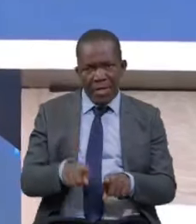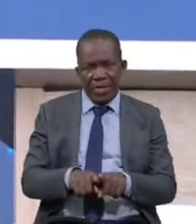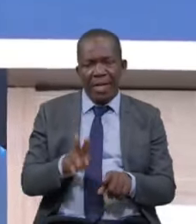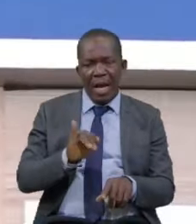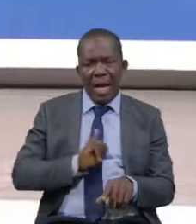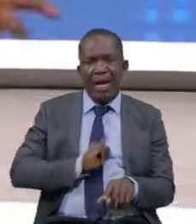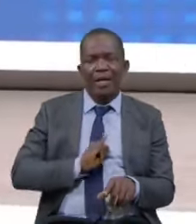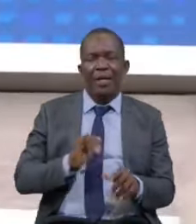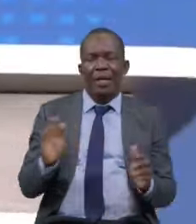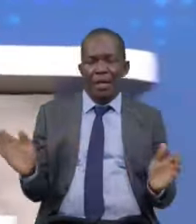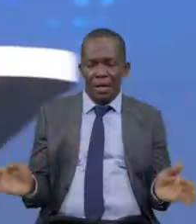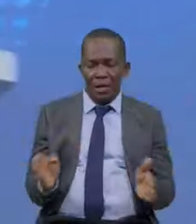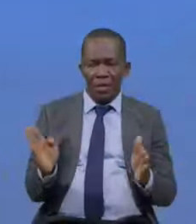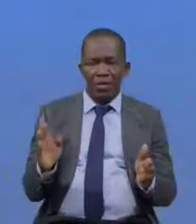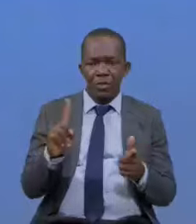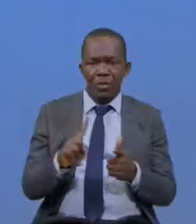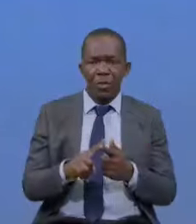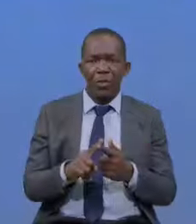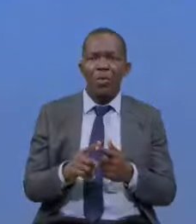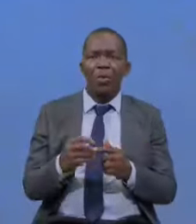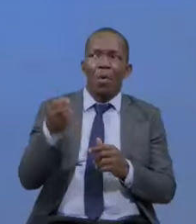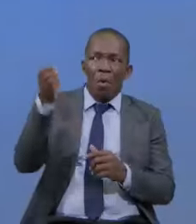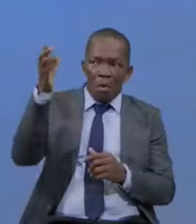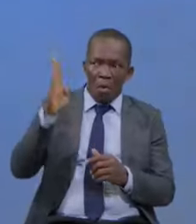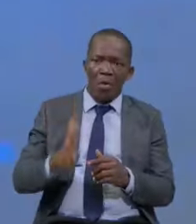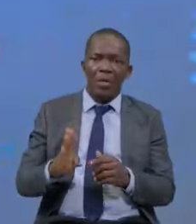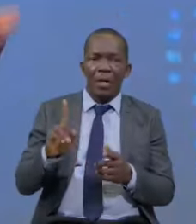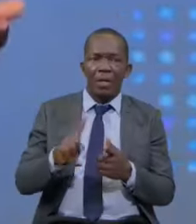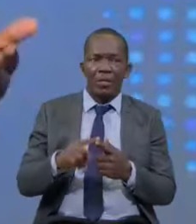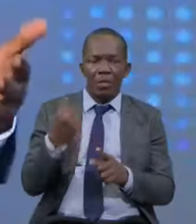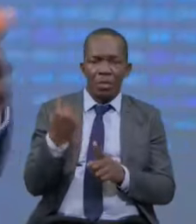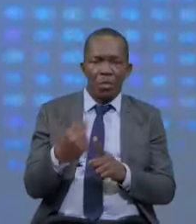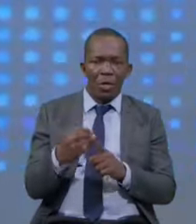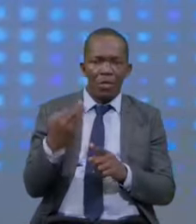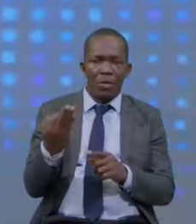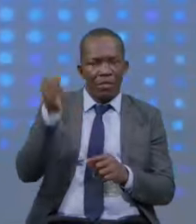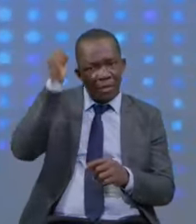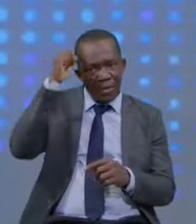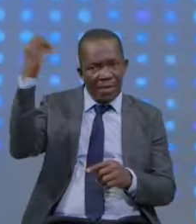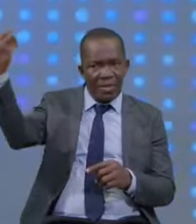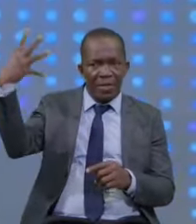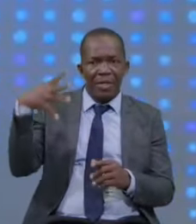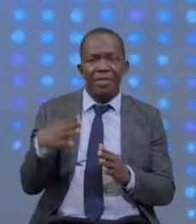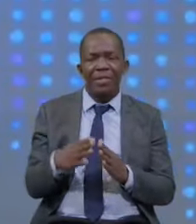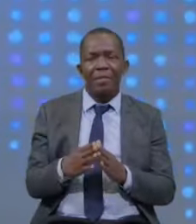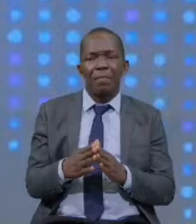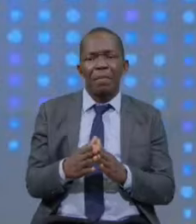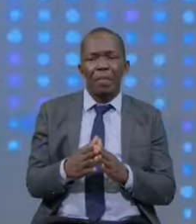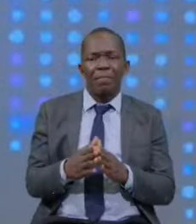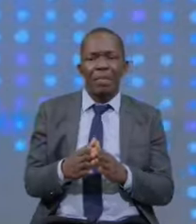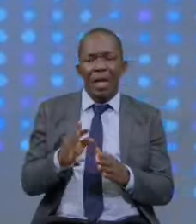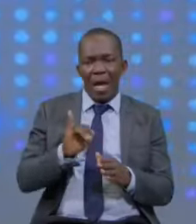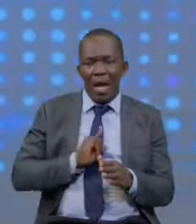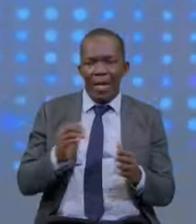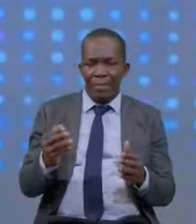the word of his grace. I commend you to God. I present you to God. I hand you over